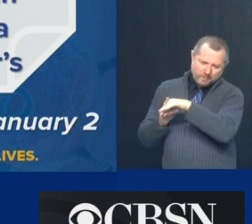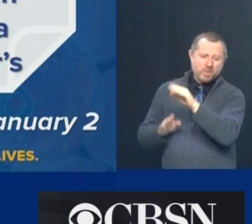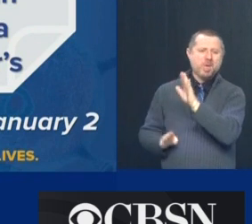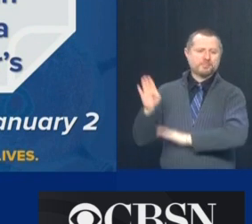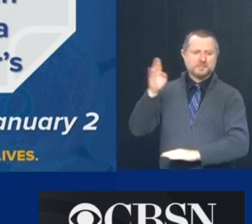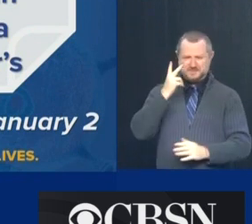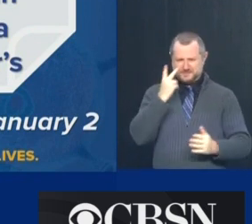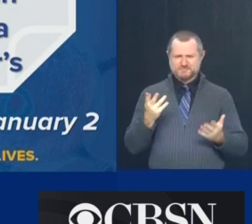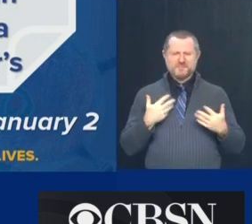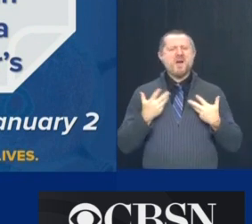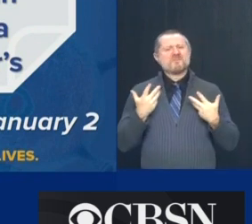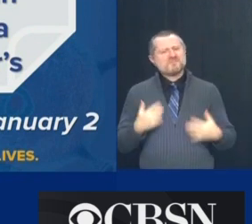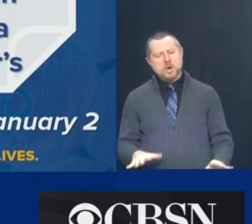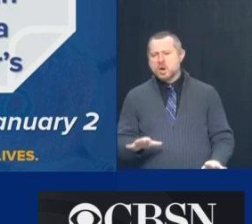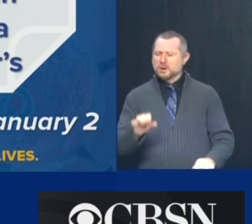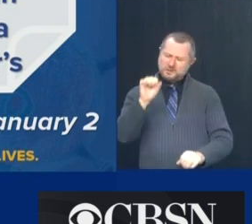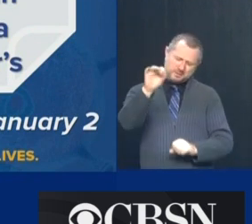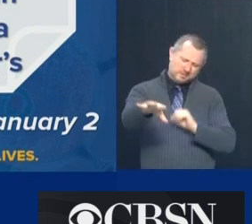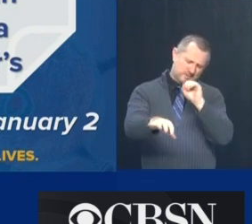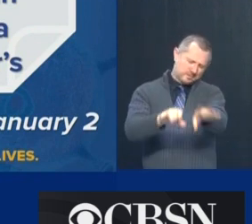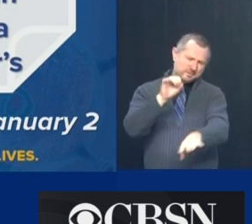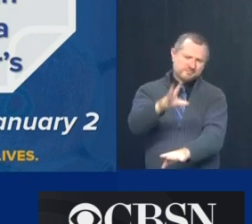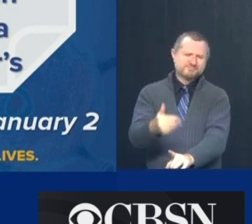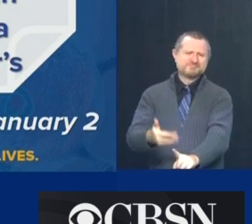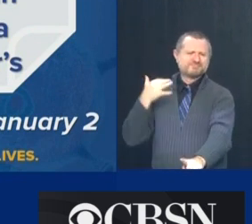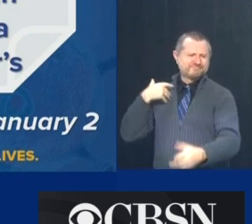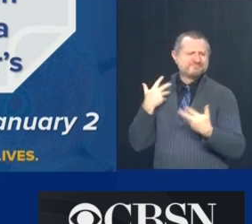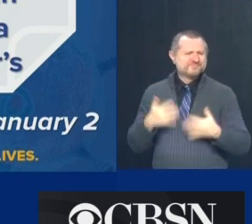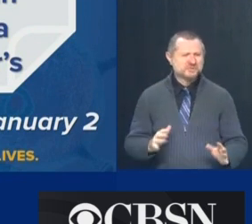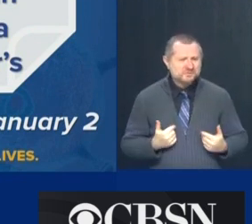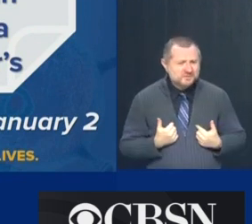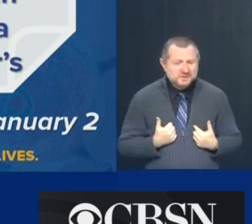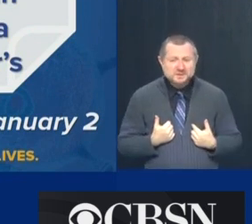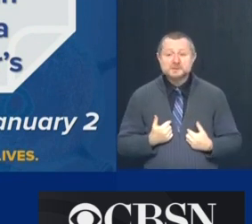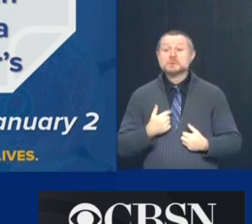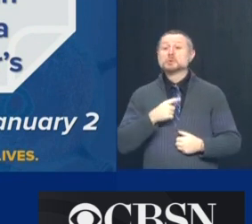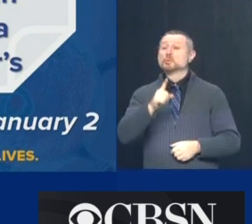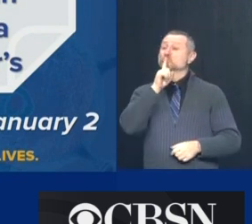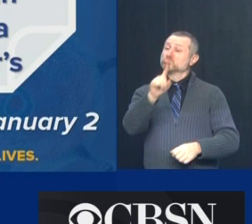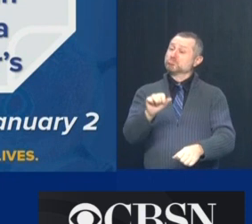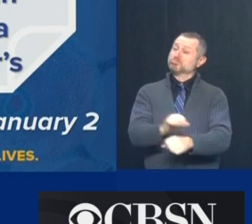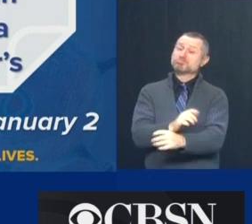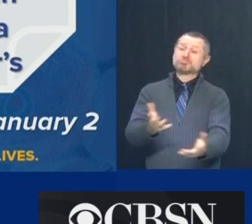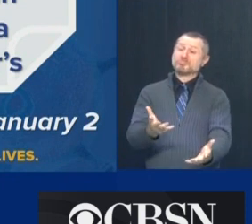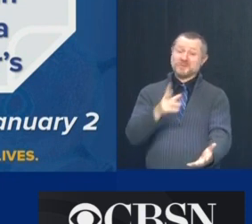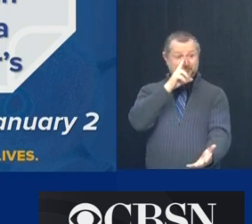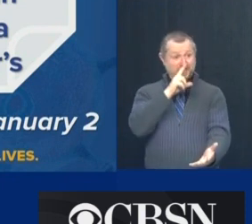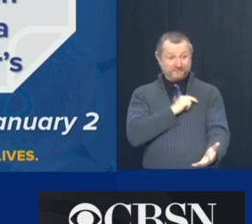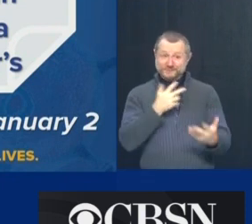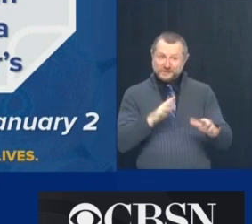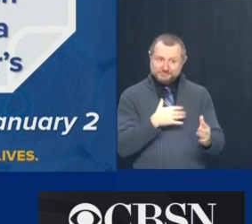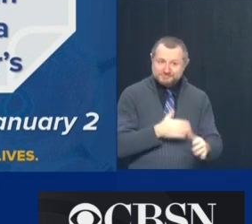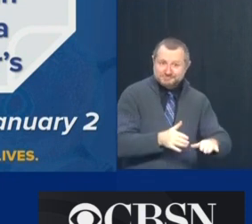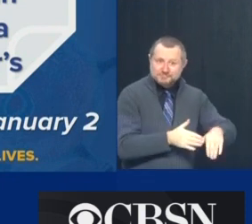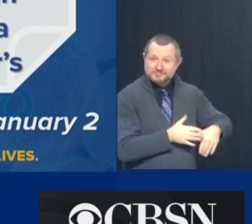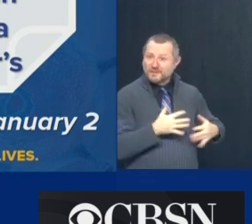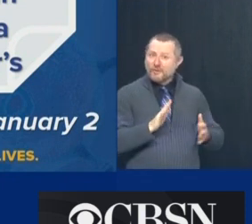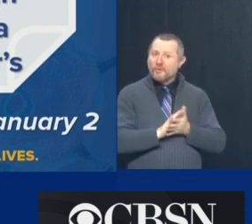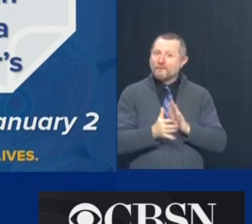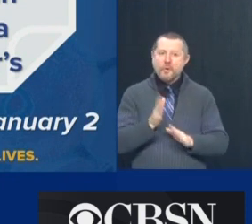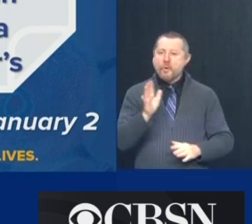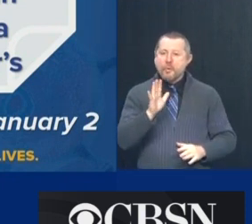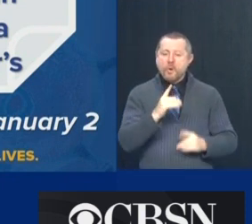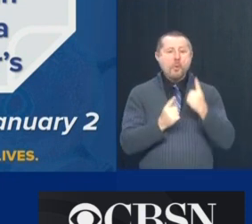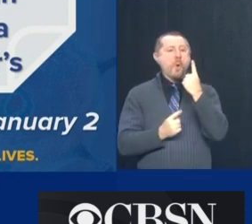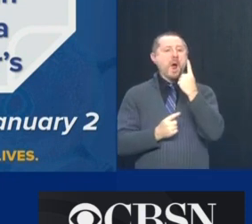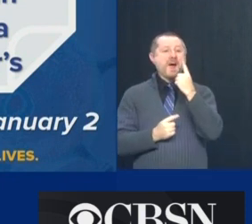just going into the Thanksgiving weekend, you're starting a 37-day holiday period. That's why Dr.